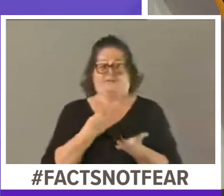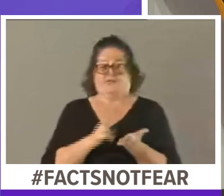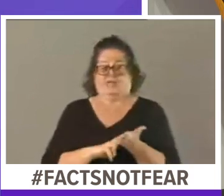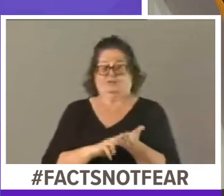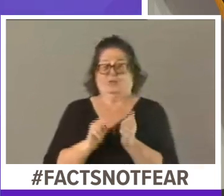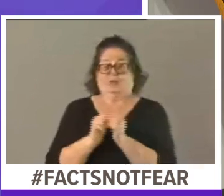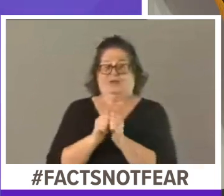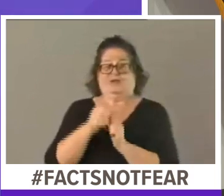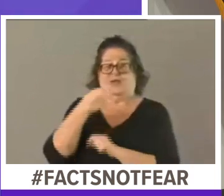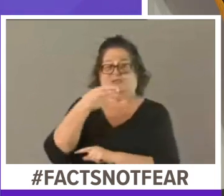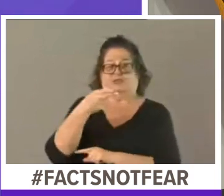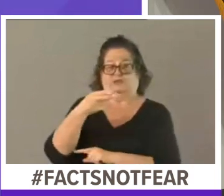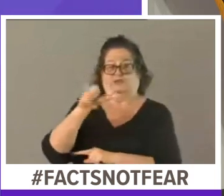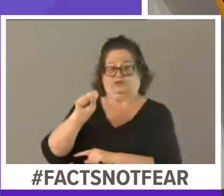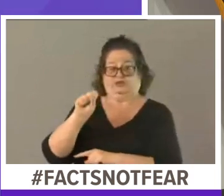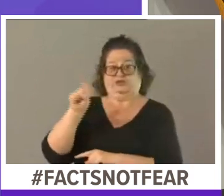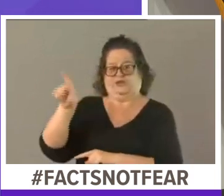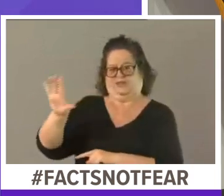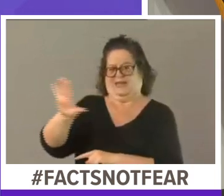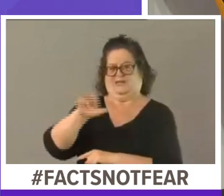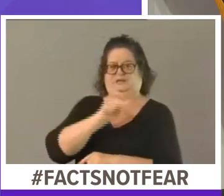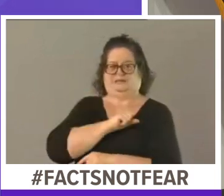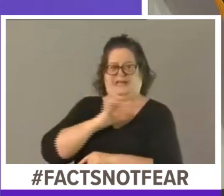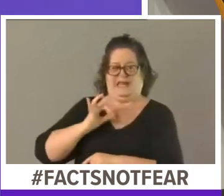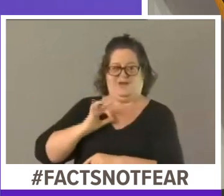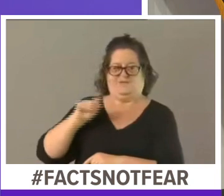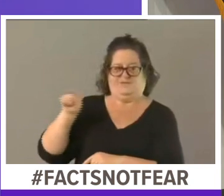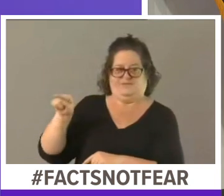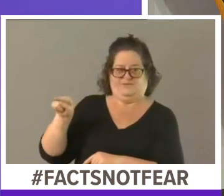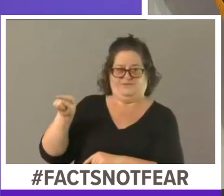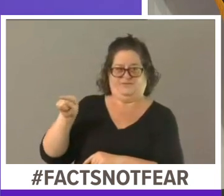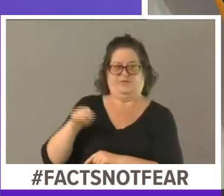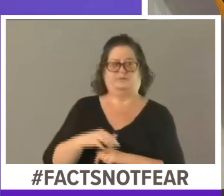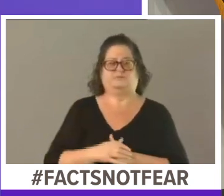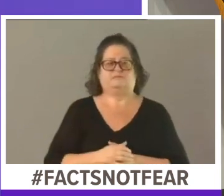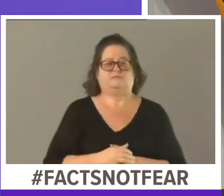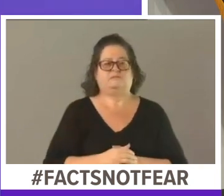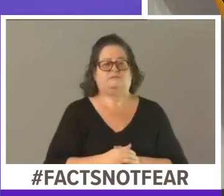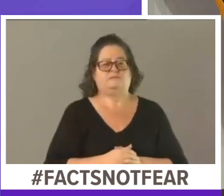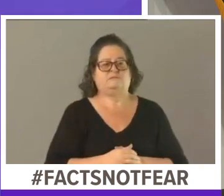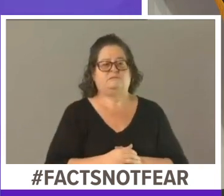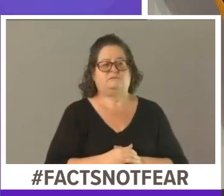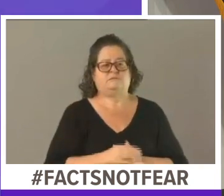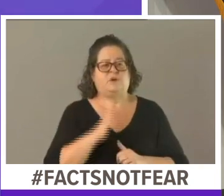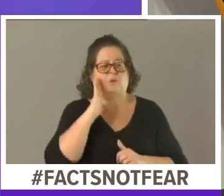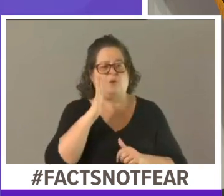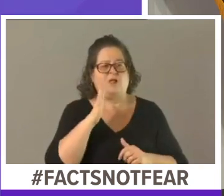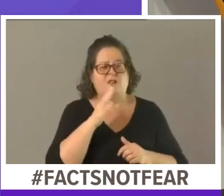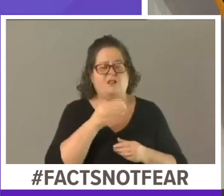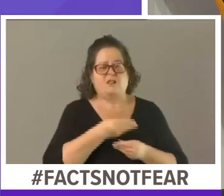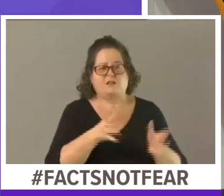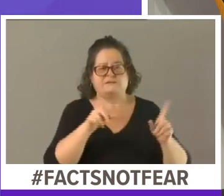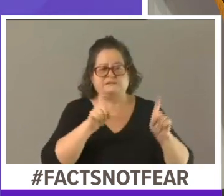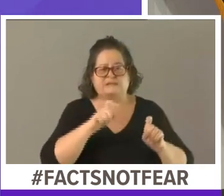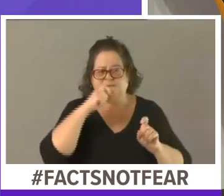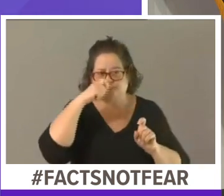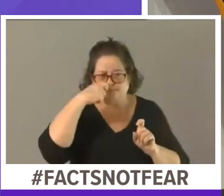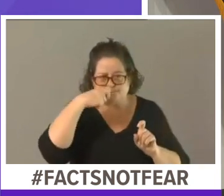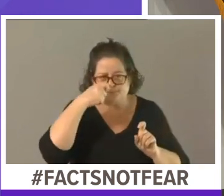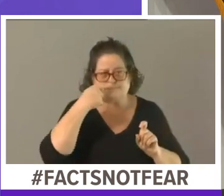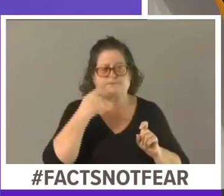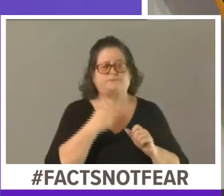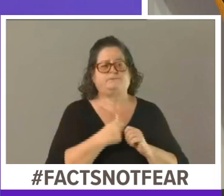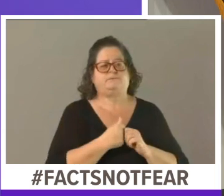quick test where it will be self-administered PCR testing, and then we've contract with an out-of-state lab so we don't put